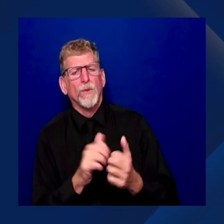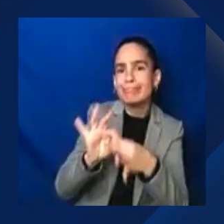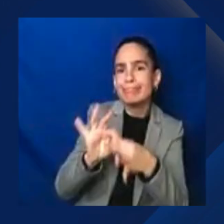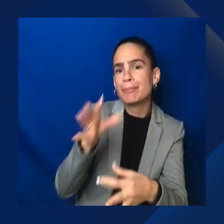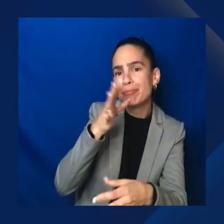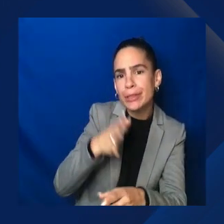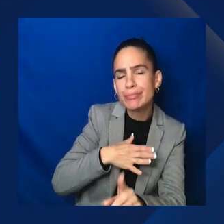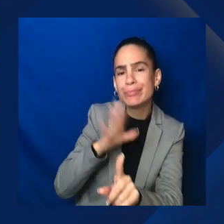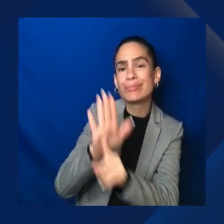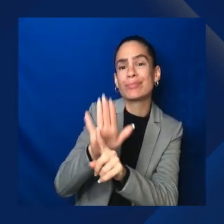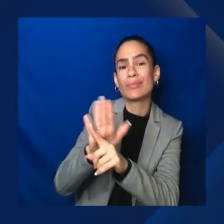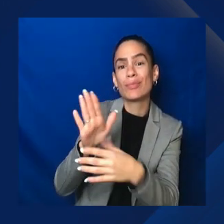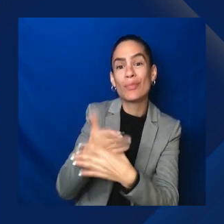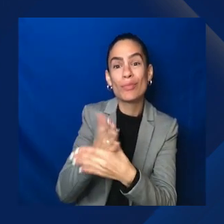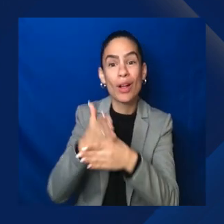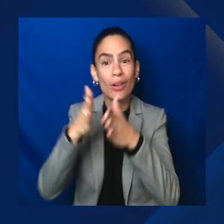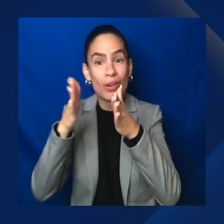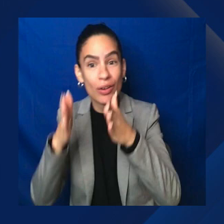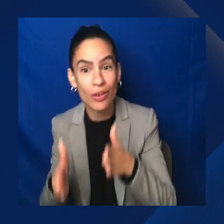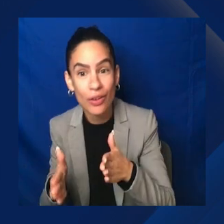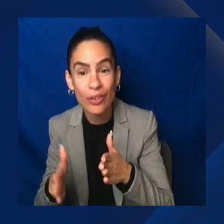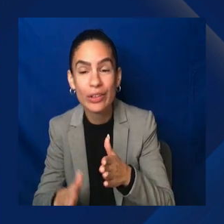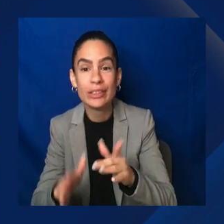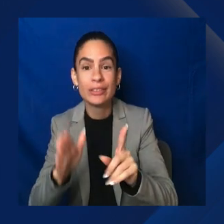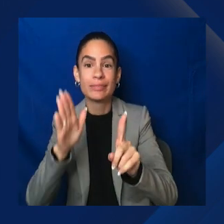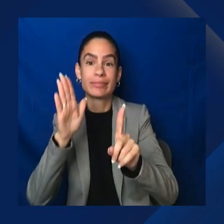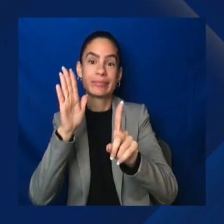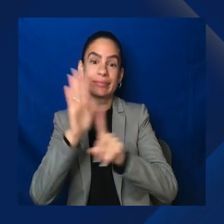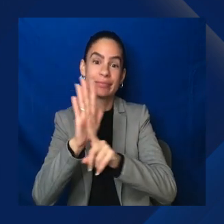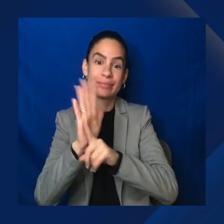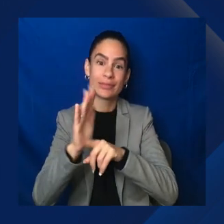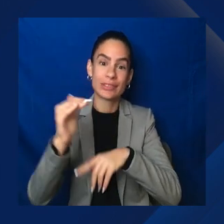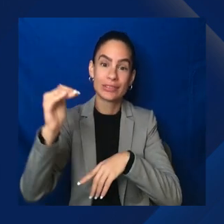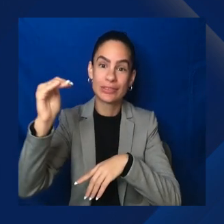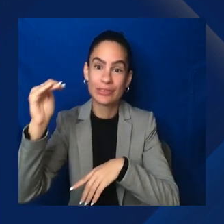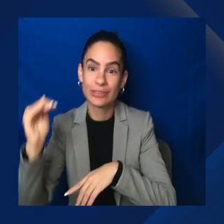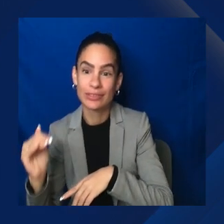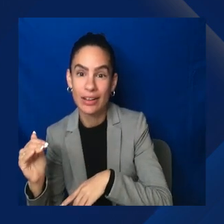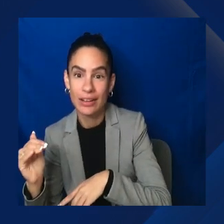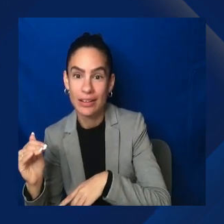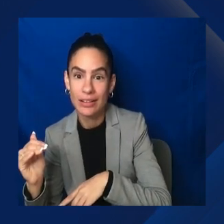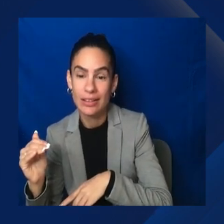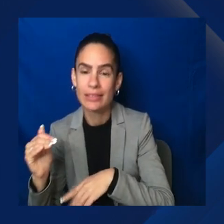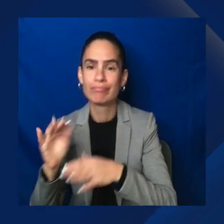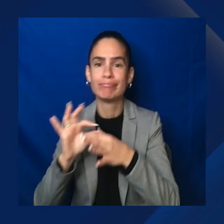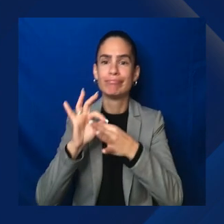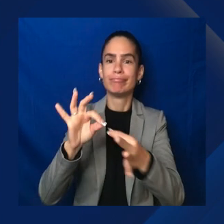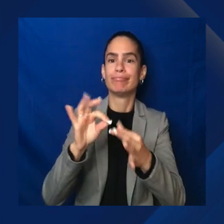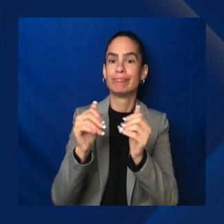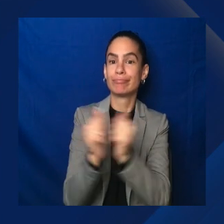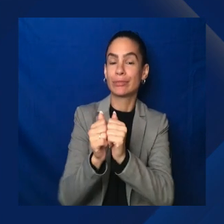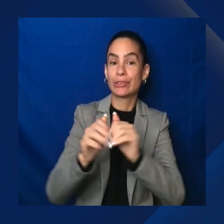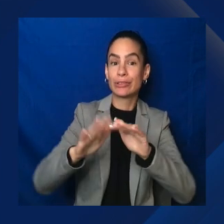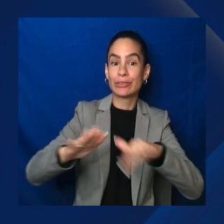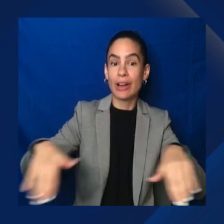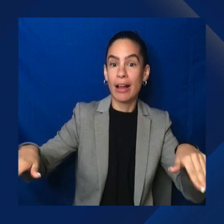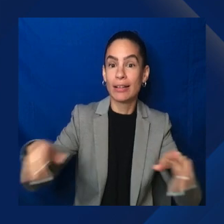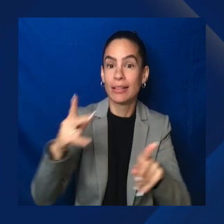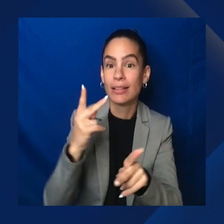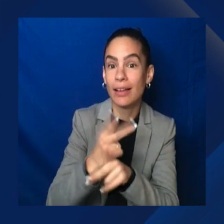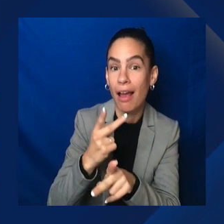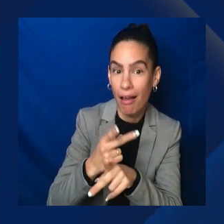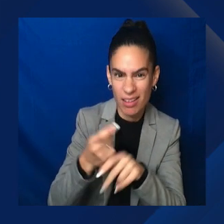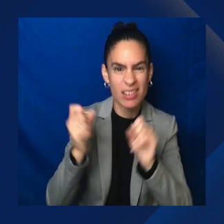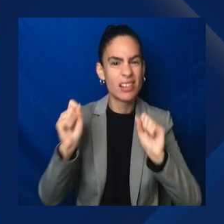is now with us in terms of issues like childcare and affordable childcare, elder care. I've met so